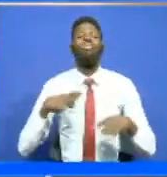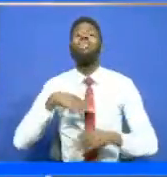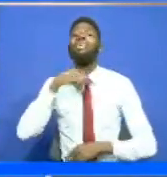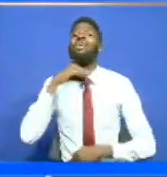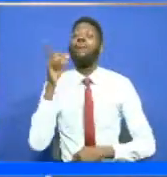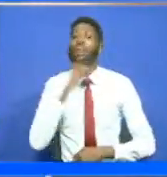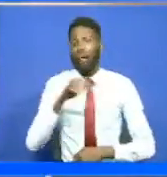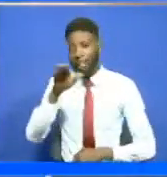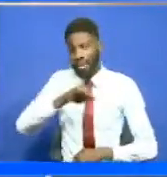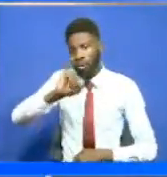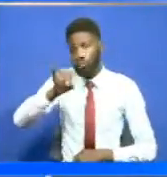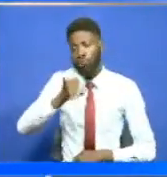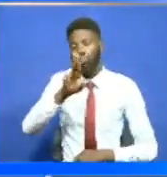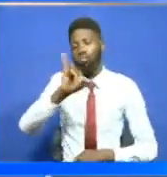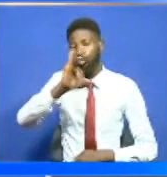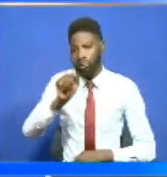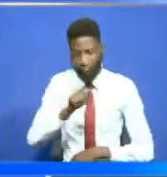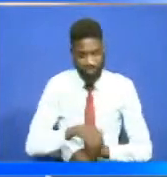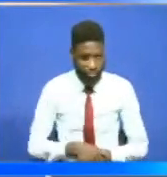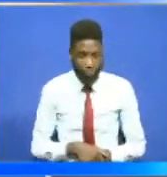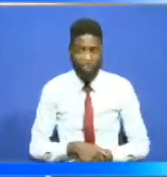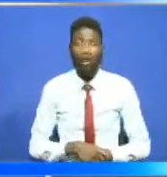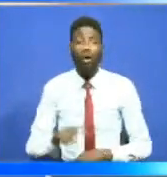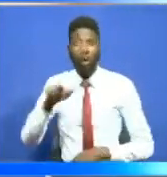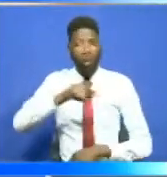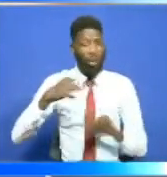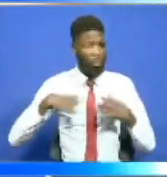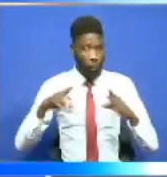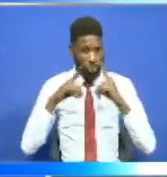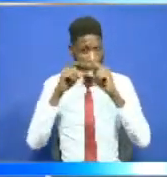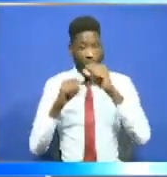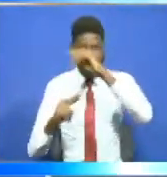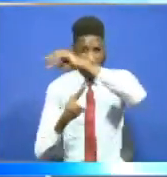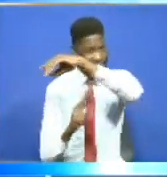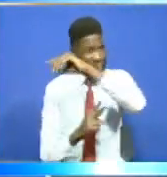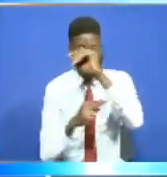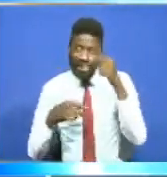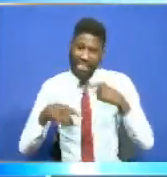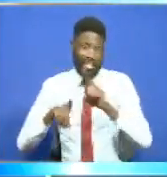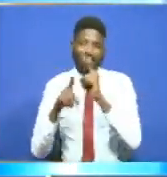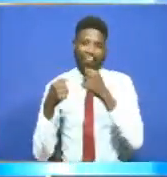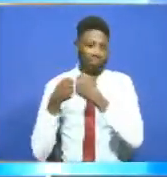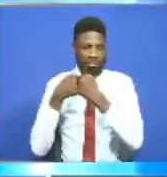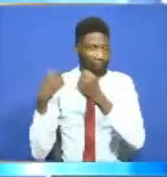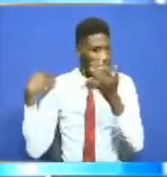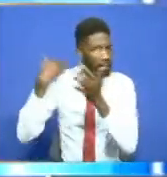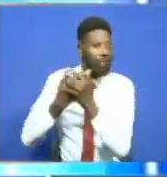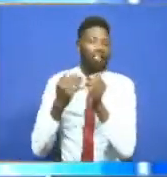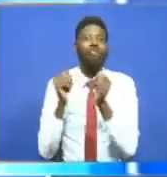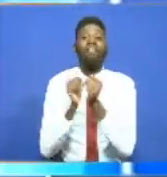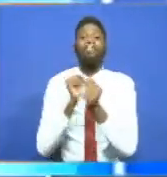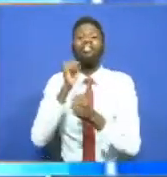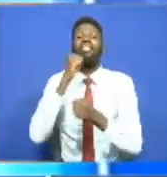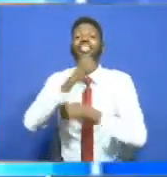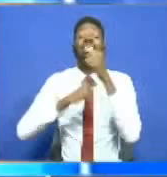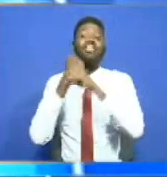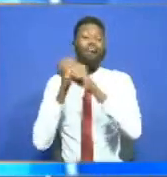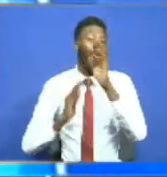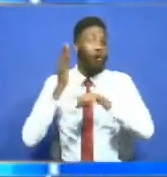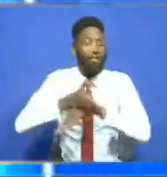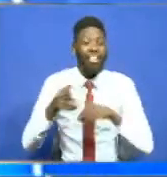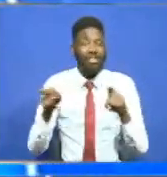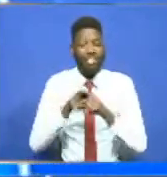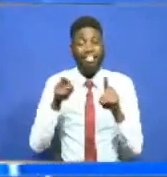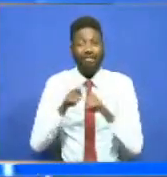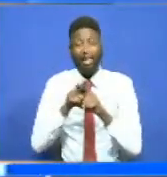in Juja. According to the locals, the bridge has been a nightmare to them over 15 years and has had a negative impact